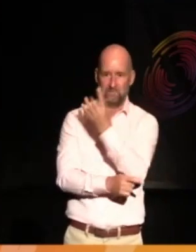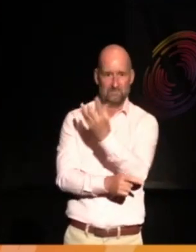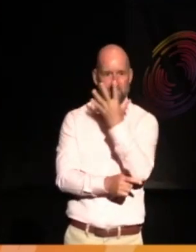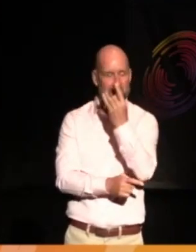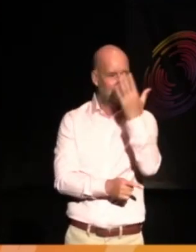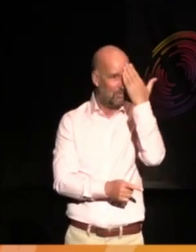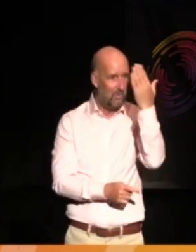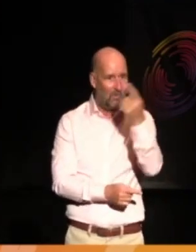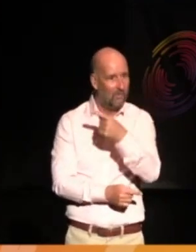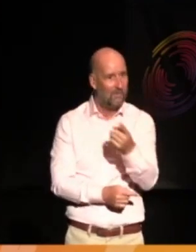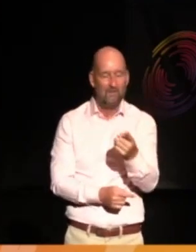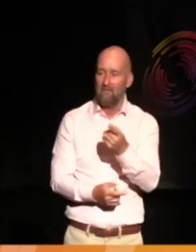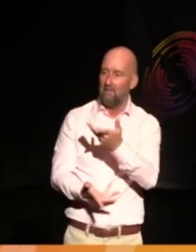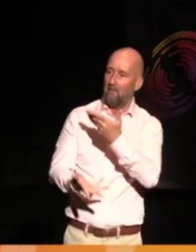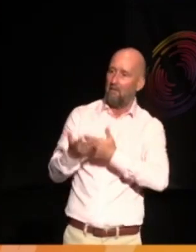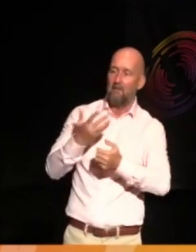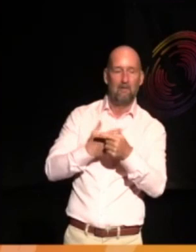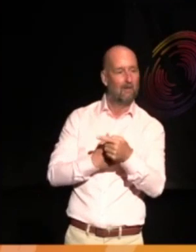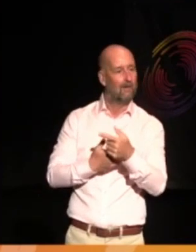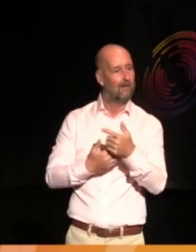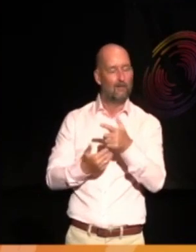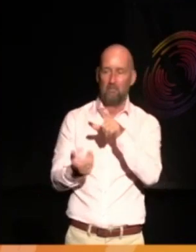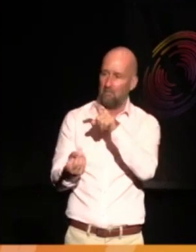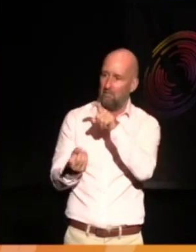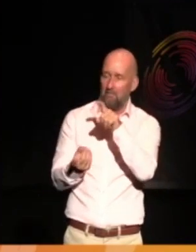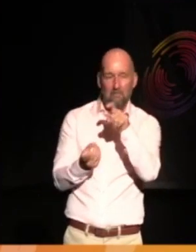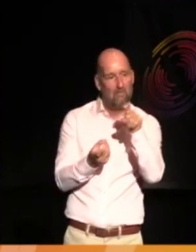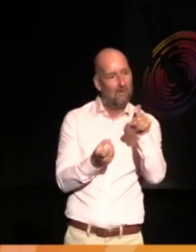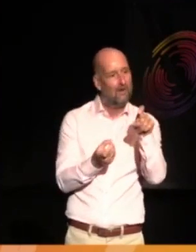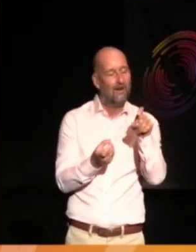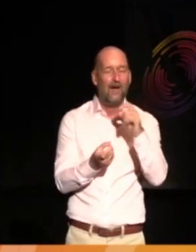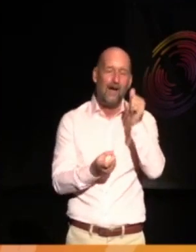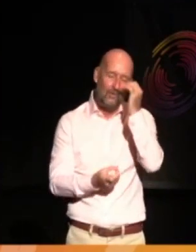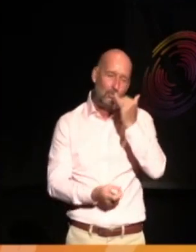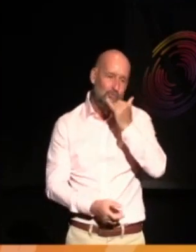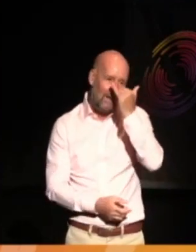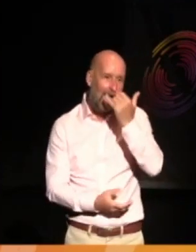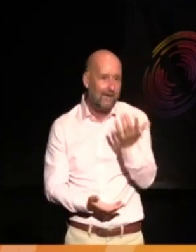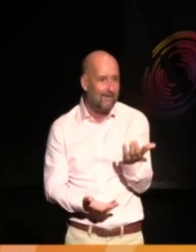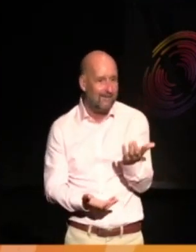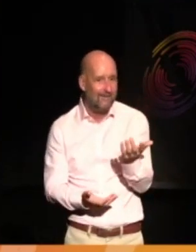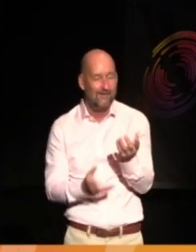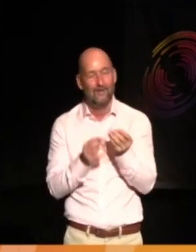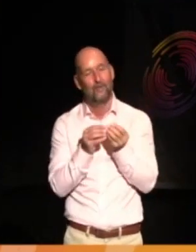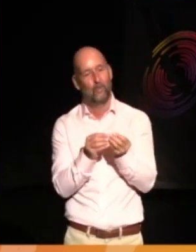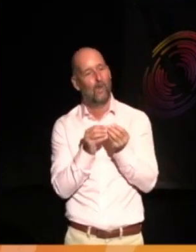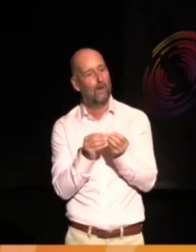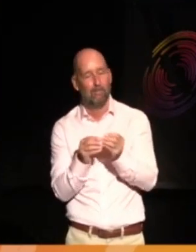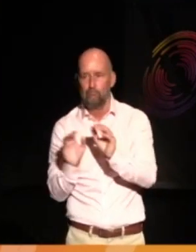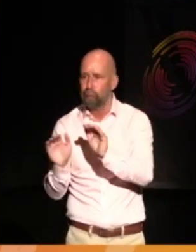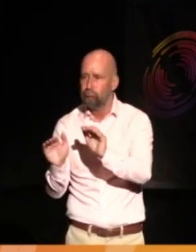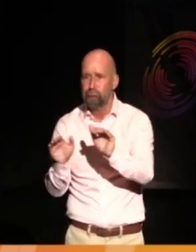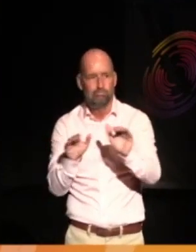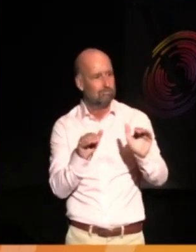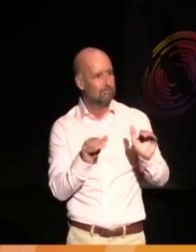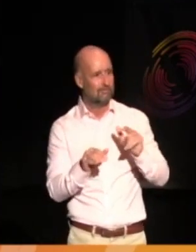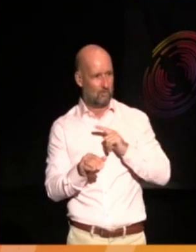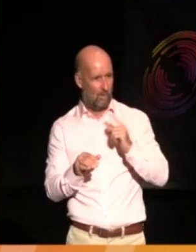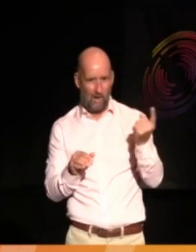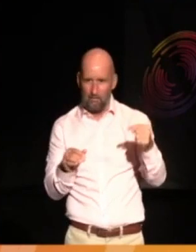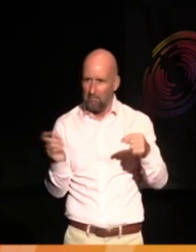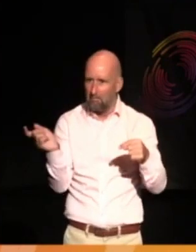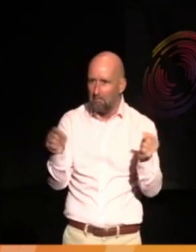know what that might produce. And obviously we're all shy, but, you know, it's worth finding out why other people are